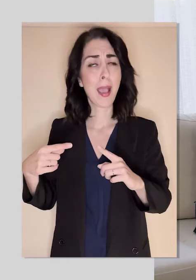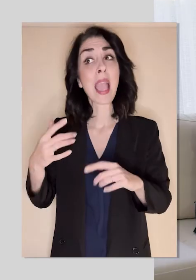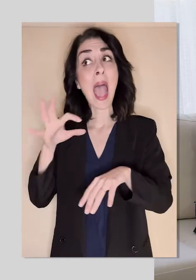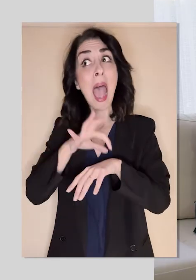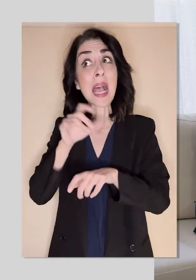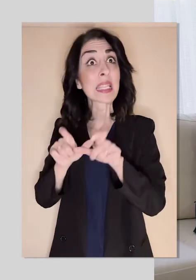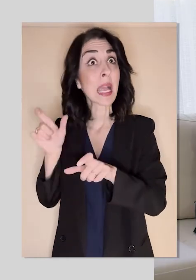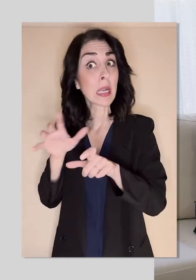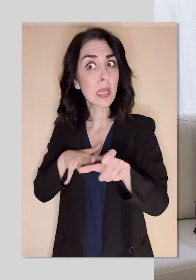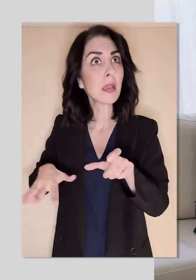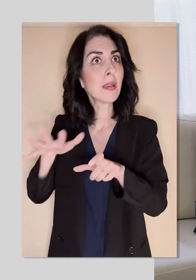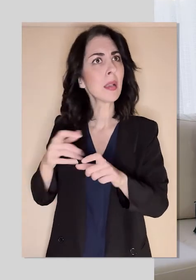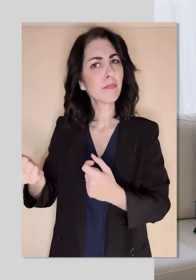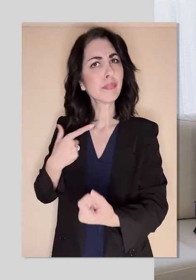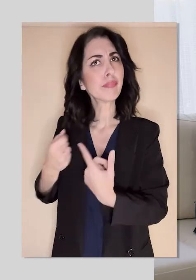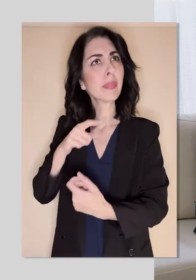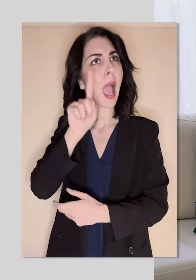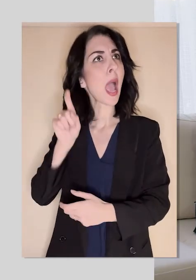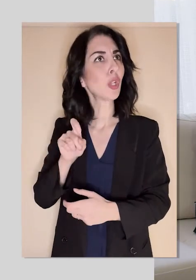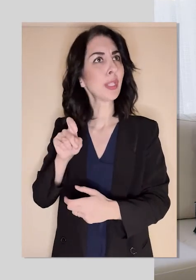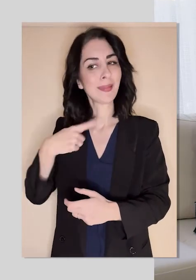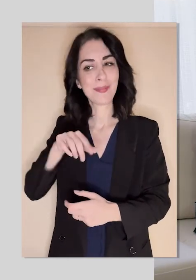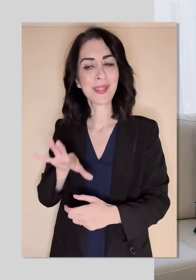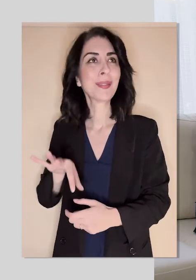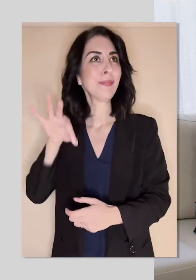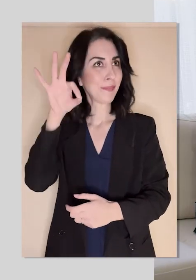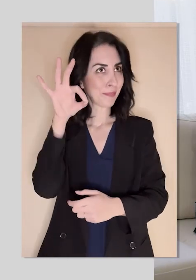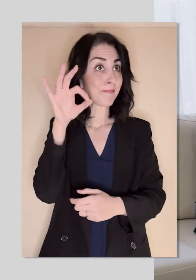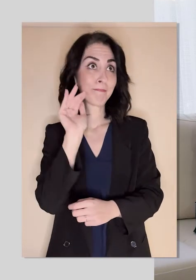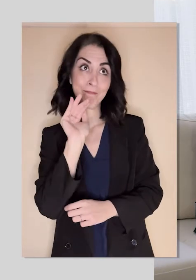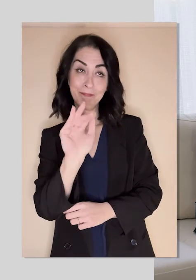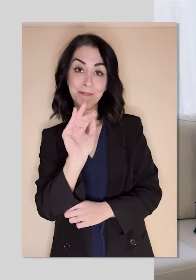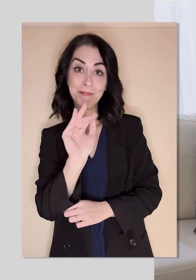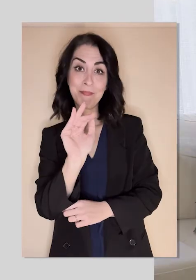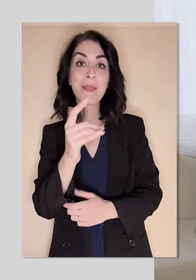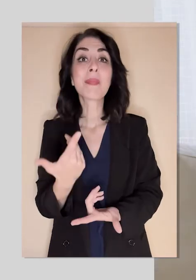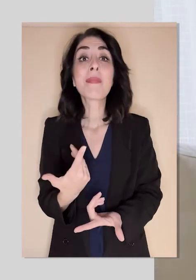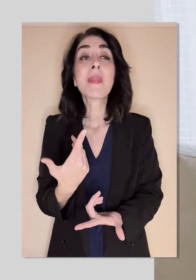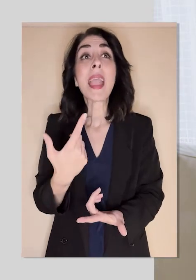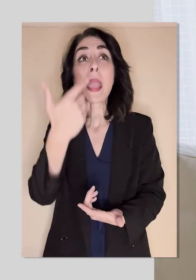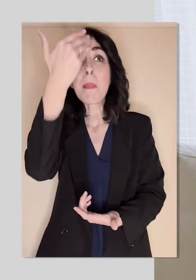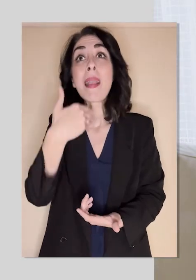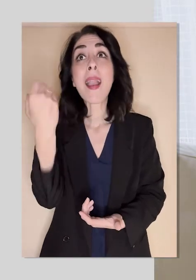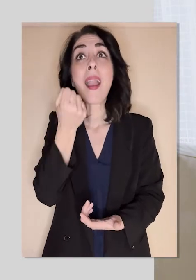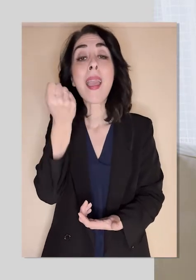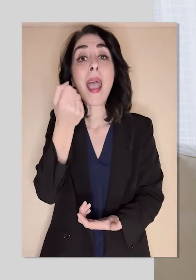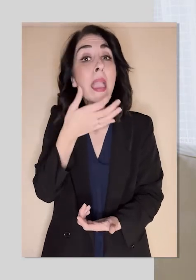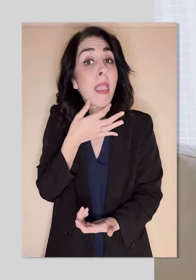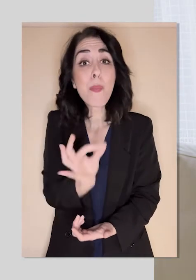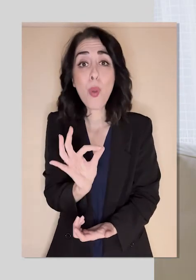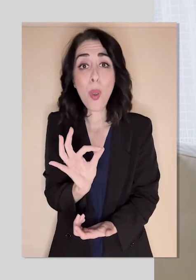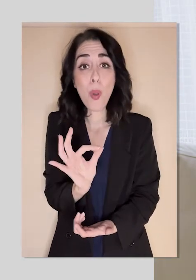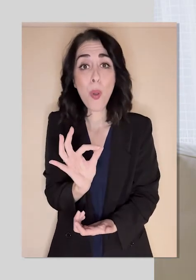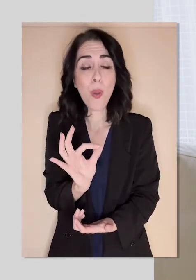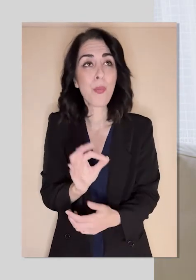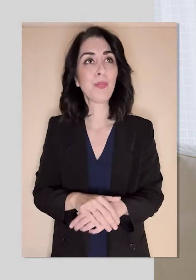So many people accept their diagnosis and then they start, but why is this happening to me? I sometimes jokingly say